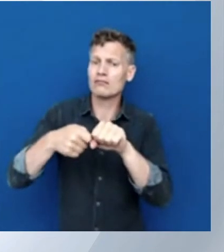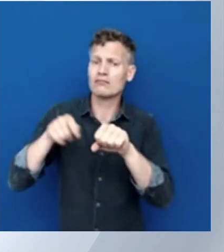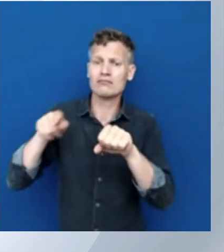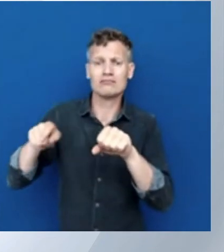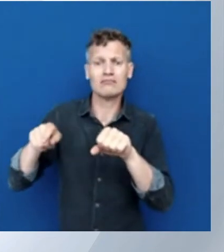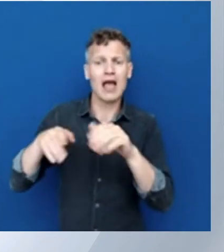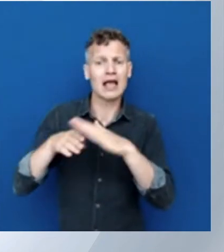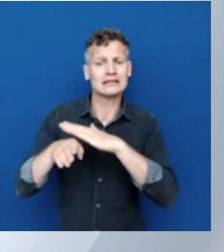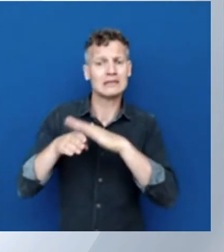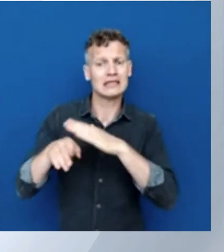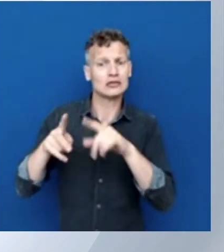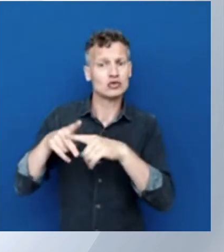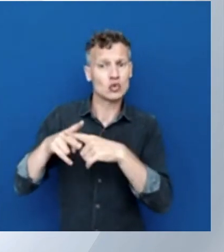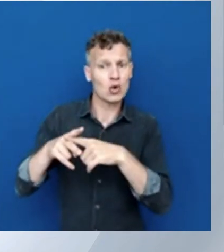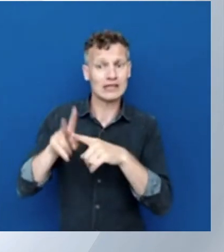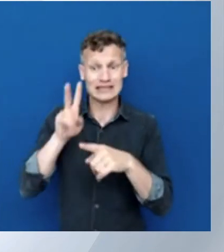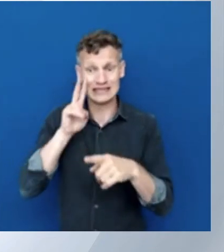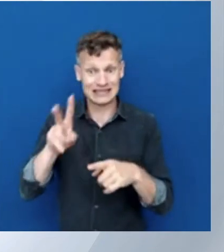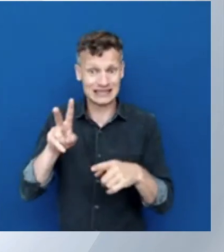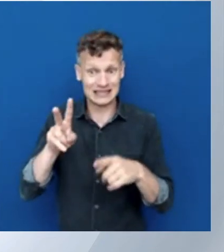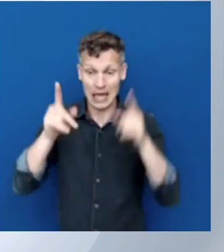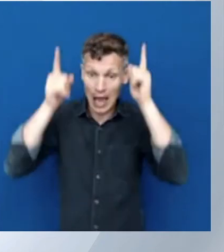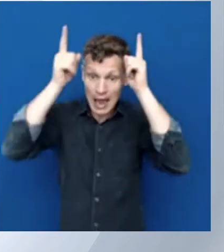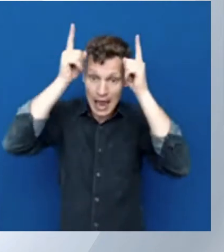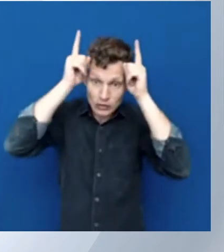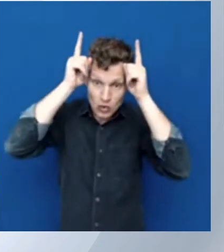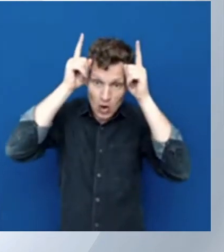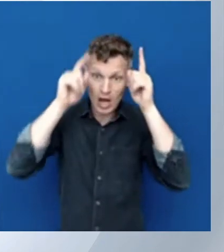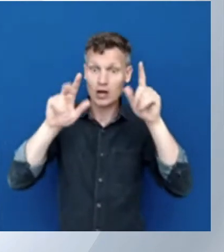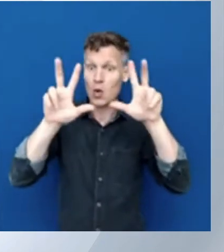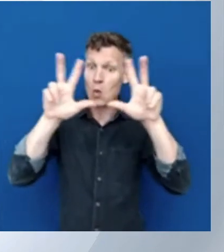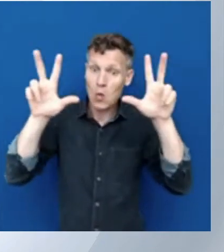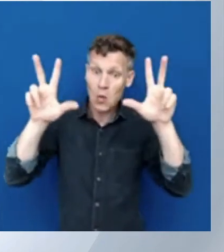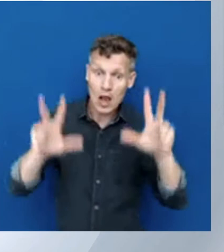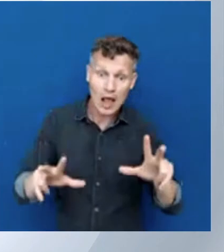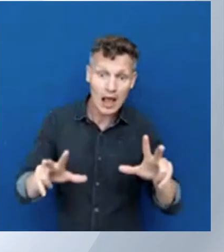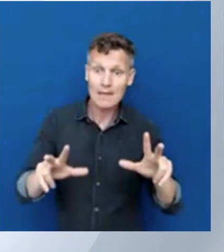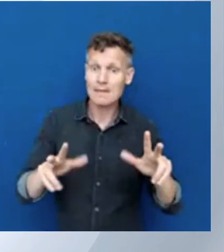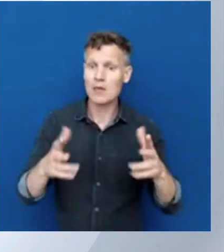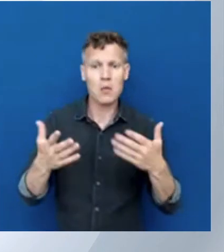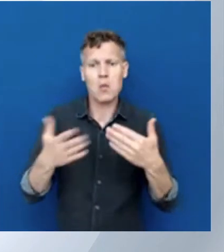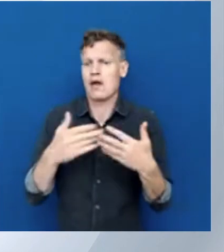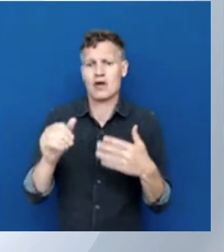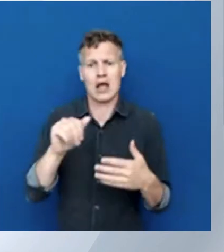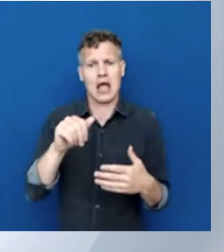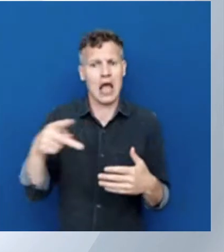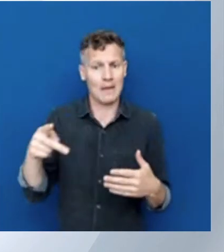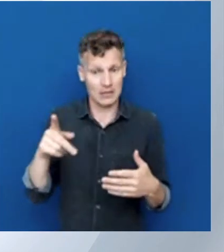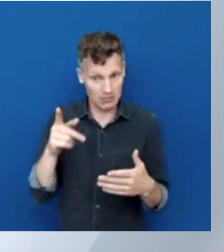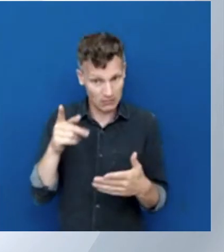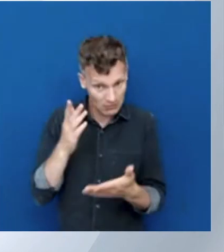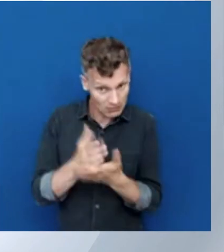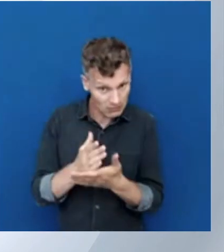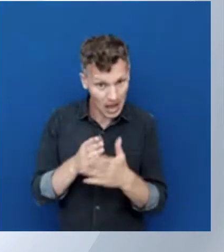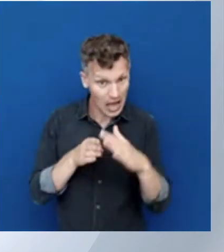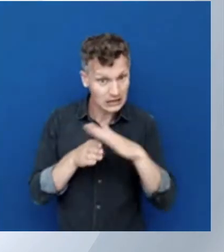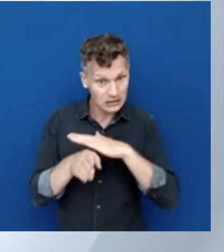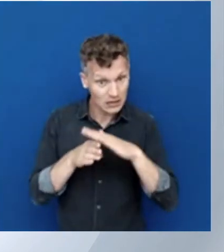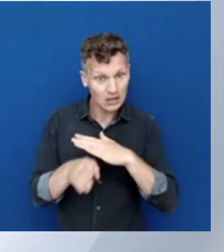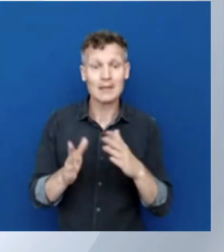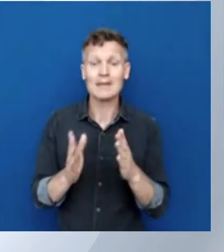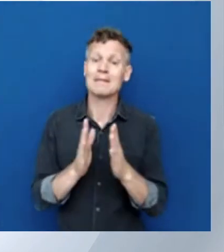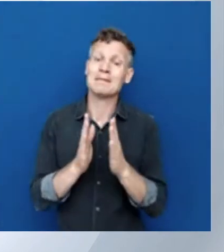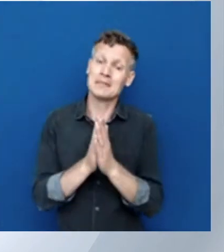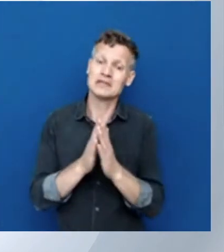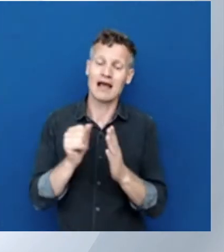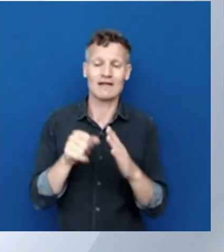Android app or web app, is actually accessible, and just start the journey. Have accessibility in retrospectives,